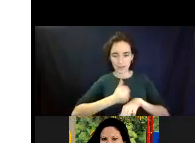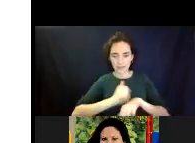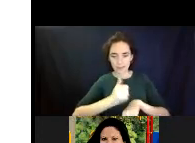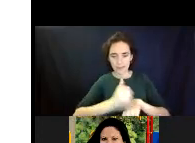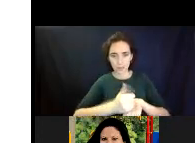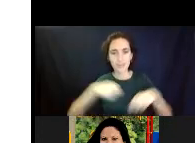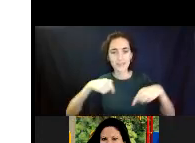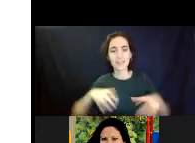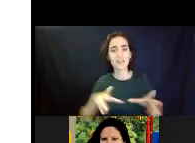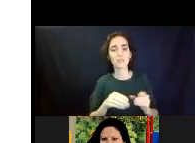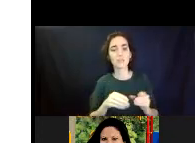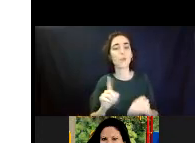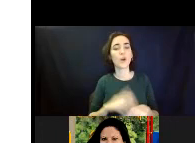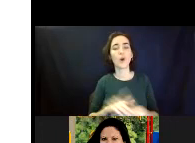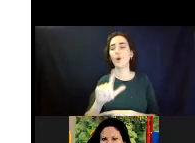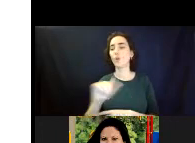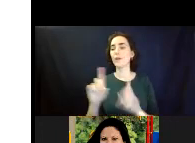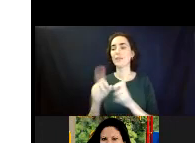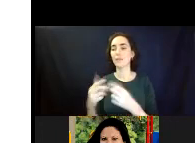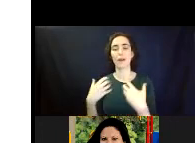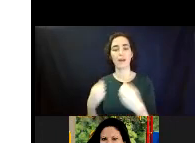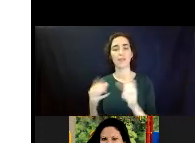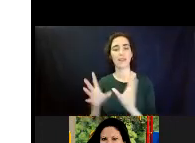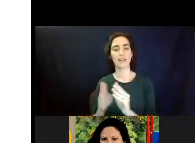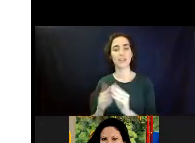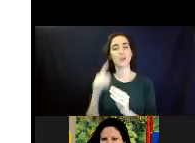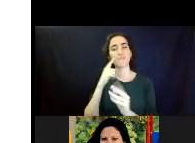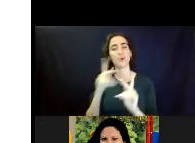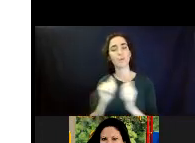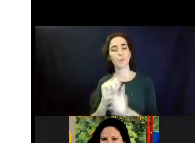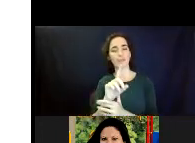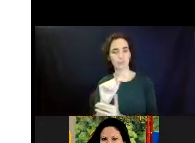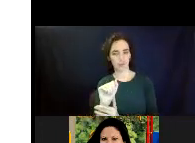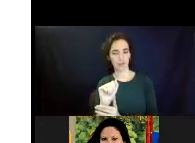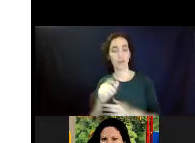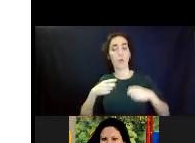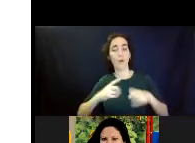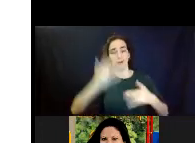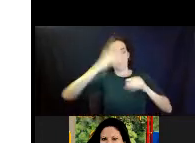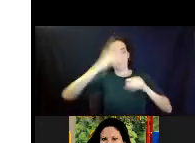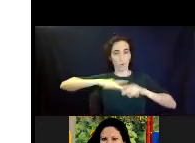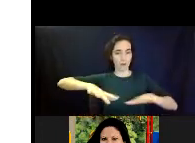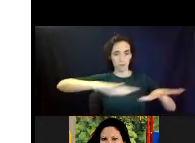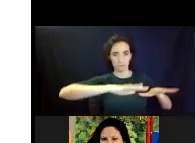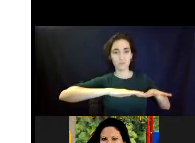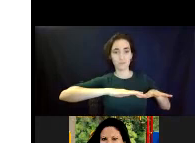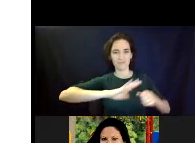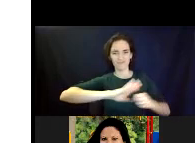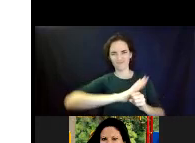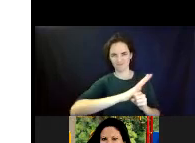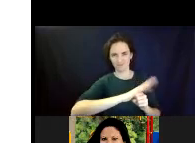be on the Louisiana Department of Health sessions for people with disabilities during the pandemic.